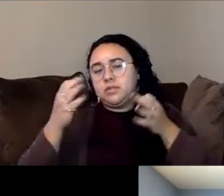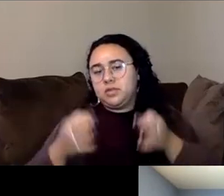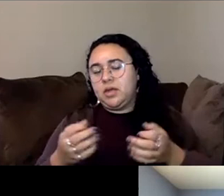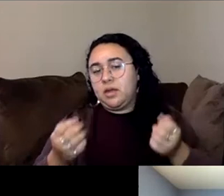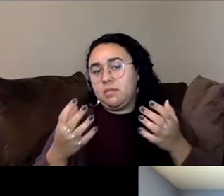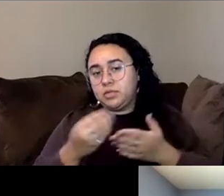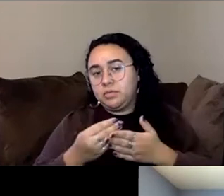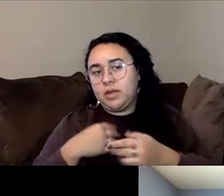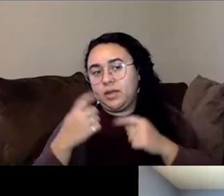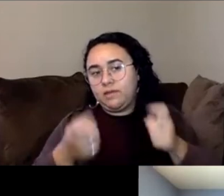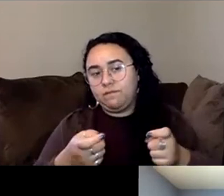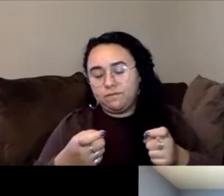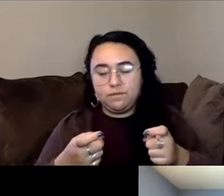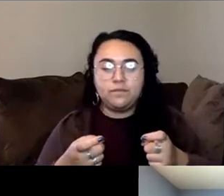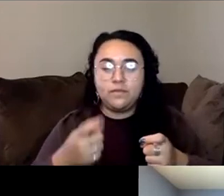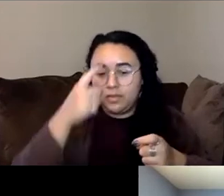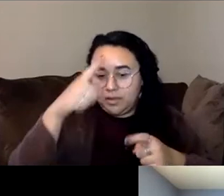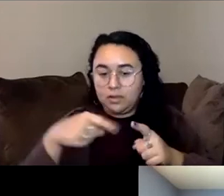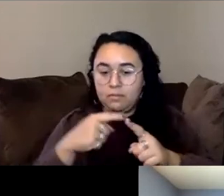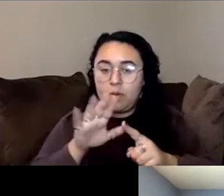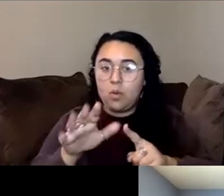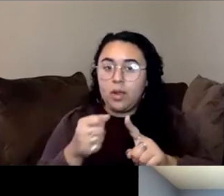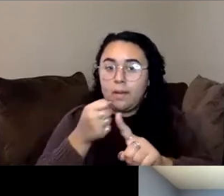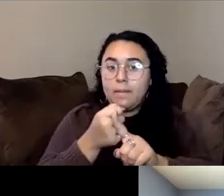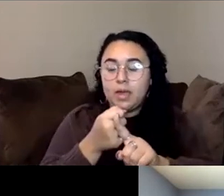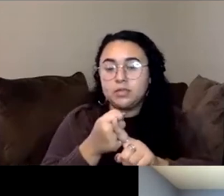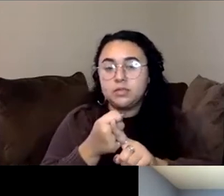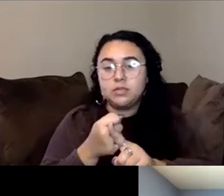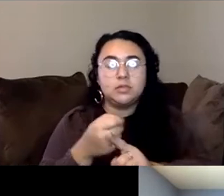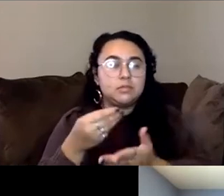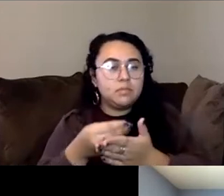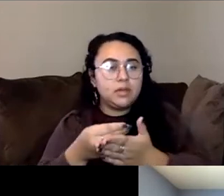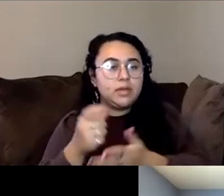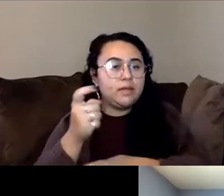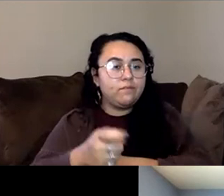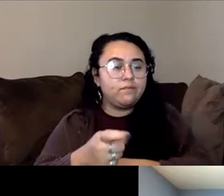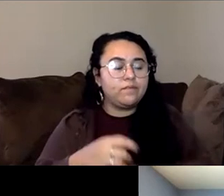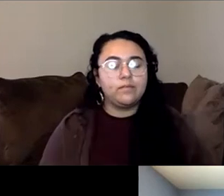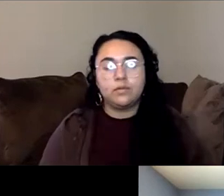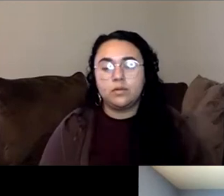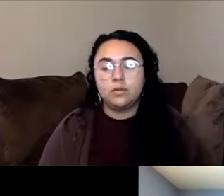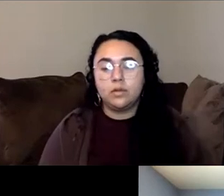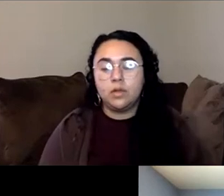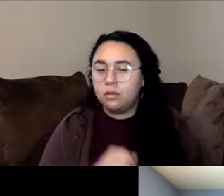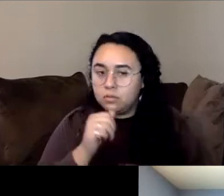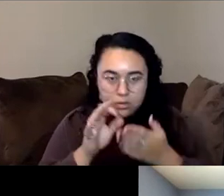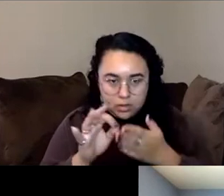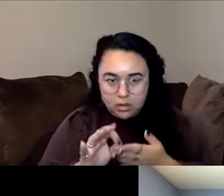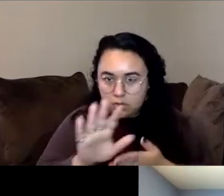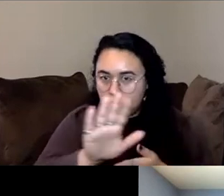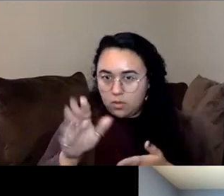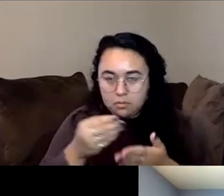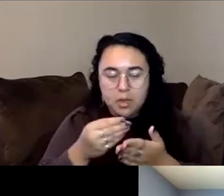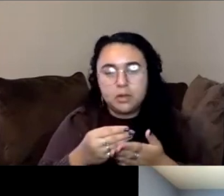just be thinking about the impact of your gift, right? And also think about what's again, I'm not want to count anybody's pockets, but think about what you